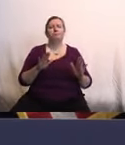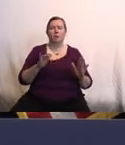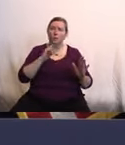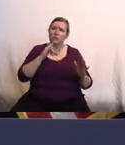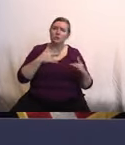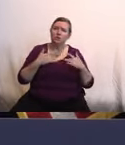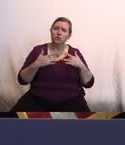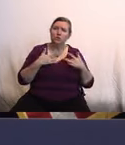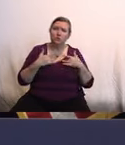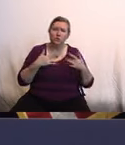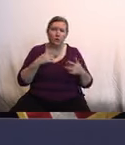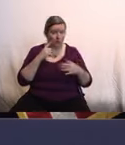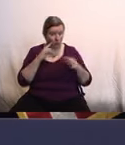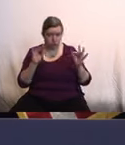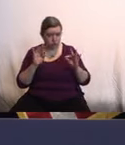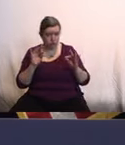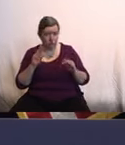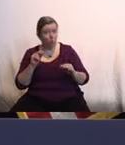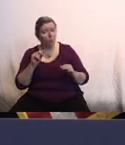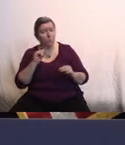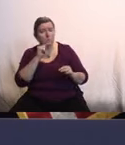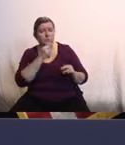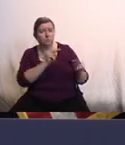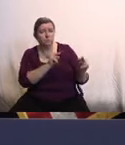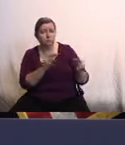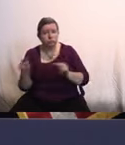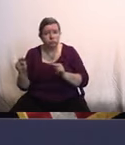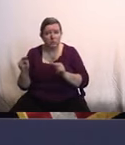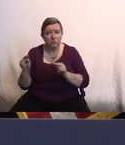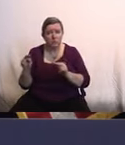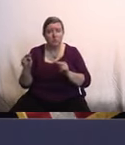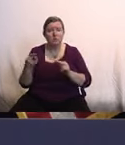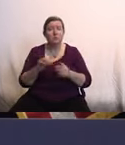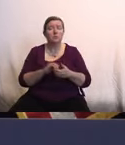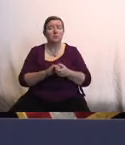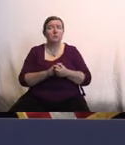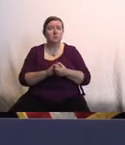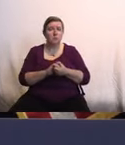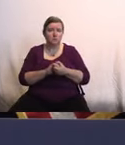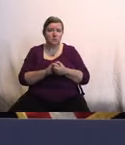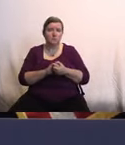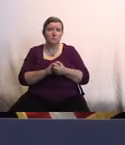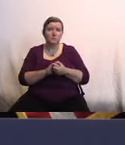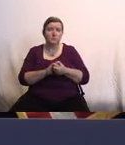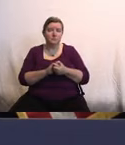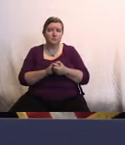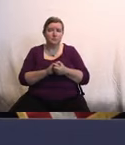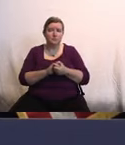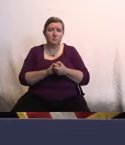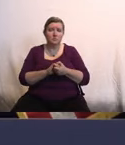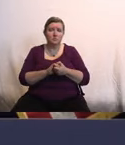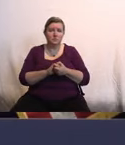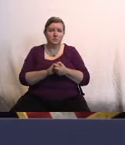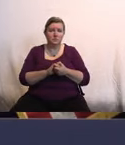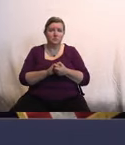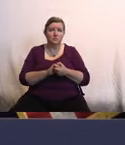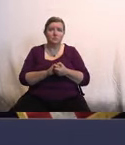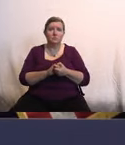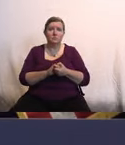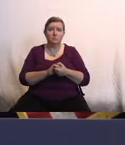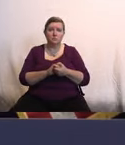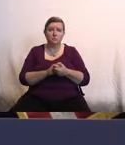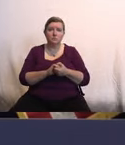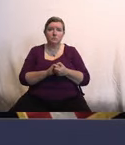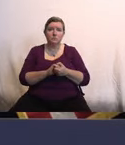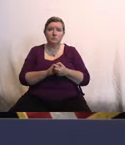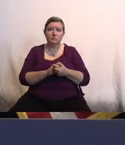lightly, and it's another way to answer that it's quite surgical given all the other communities of